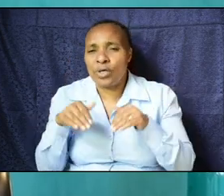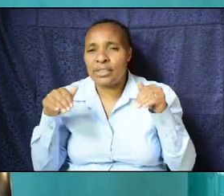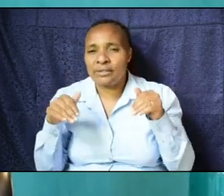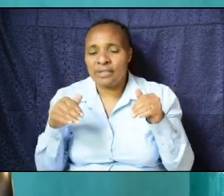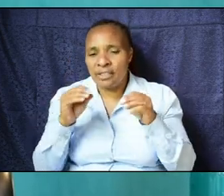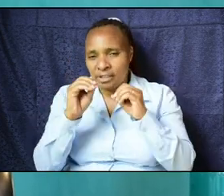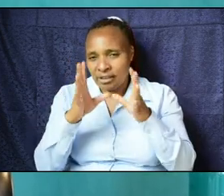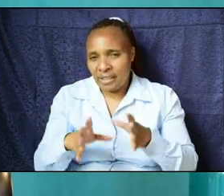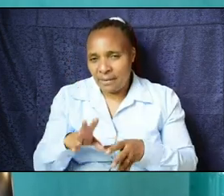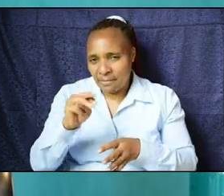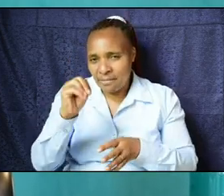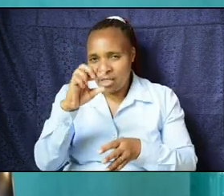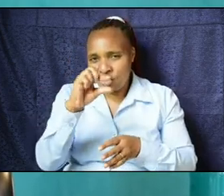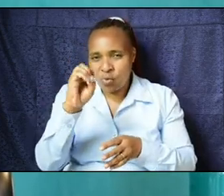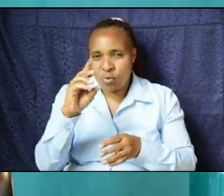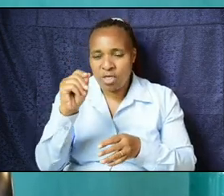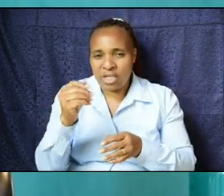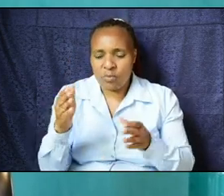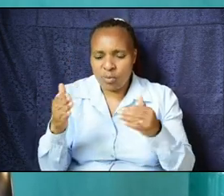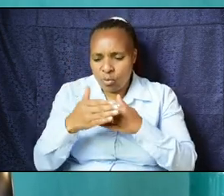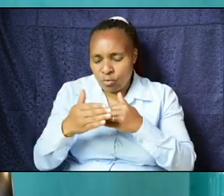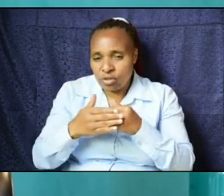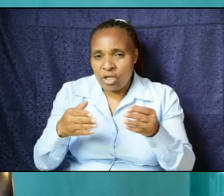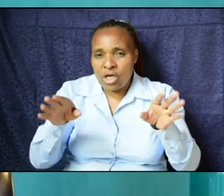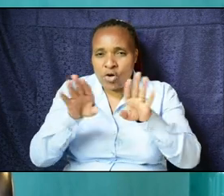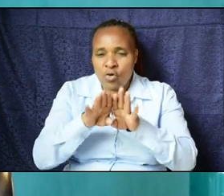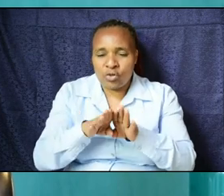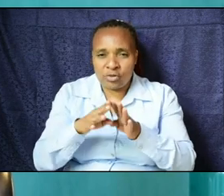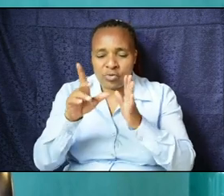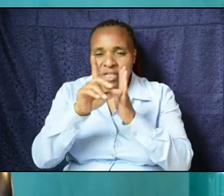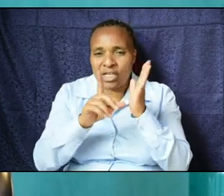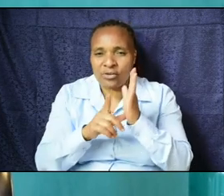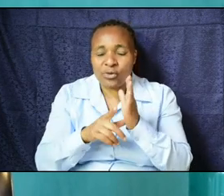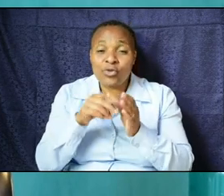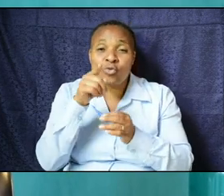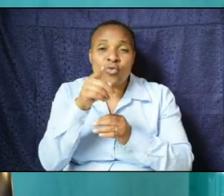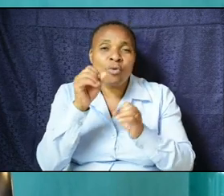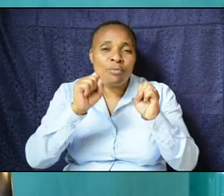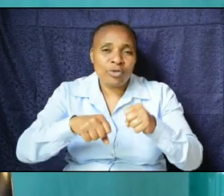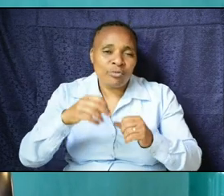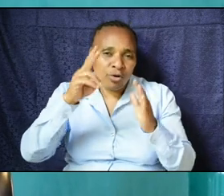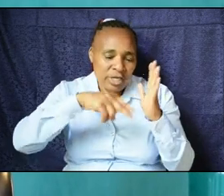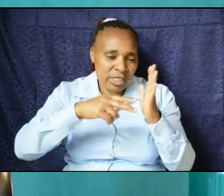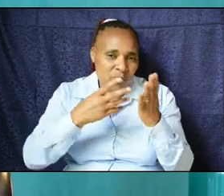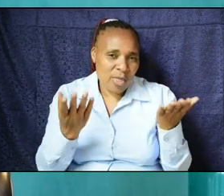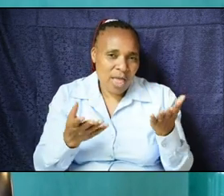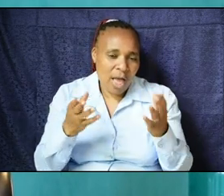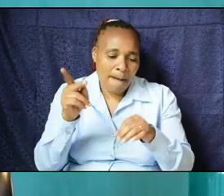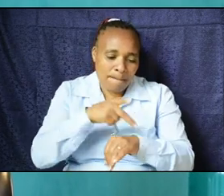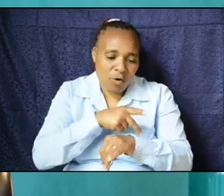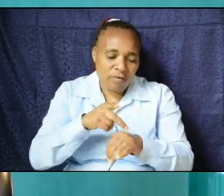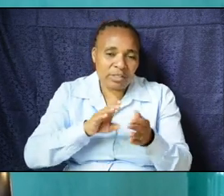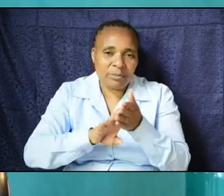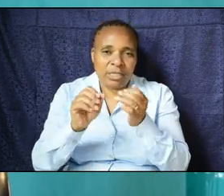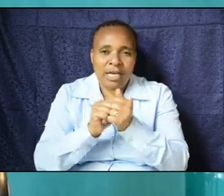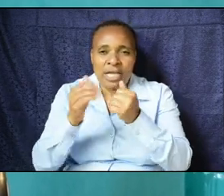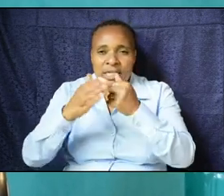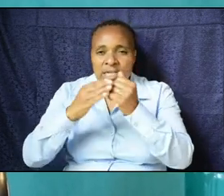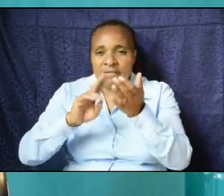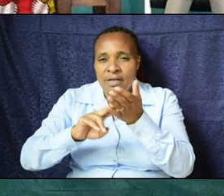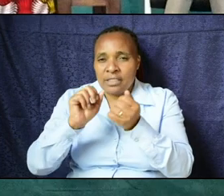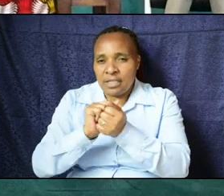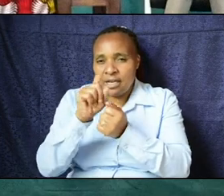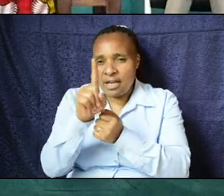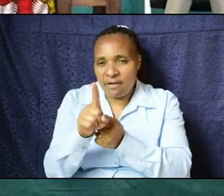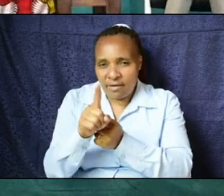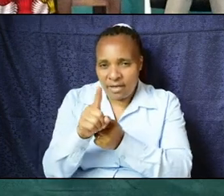Shemi Gok, as we almost come to a close of the lesson, you can read for us Proverbs 19, verse 11. Probably just give